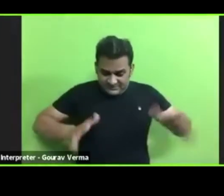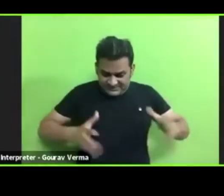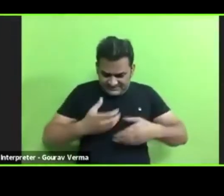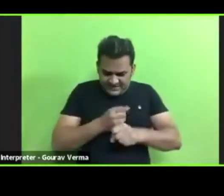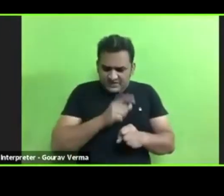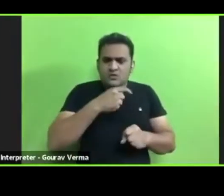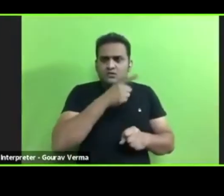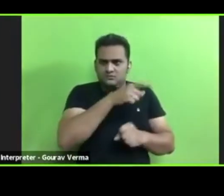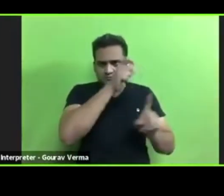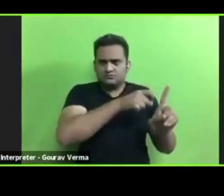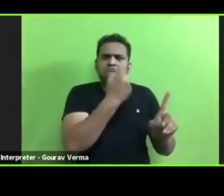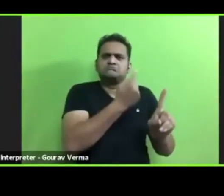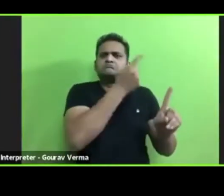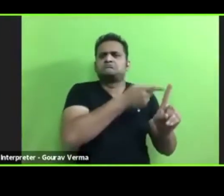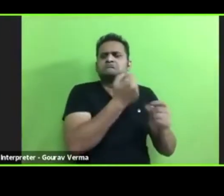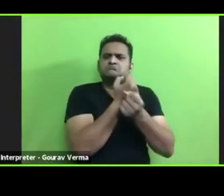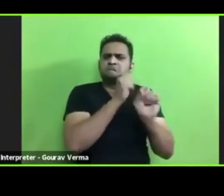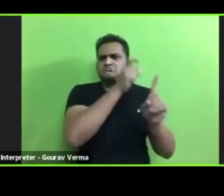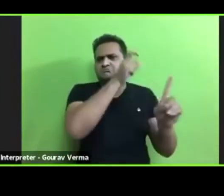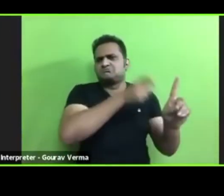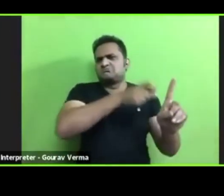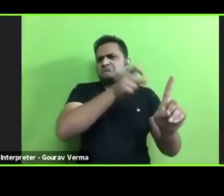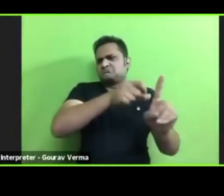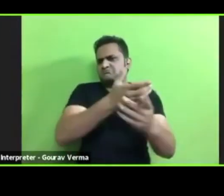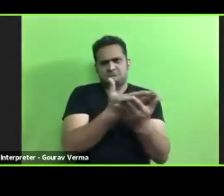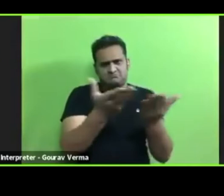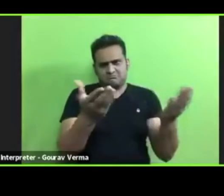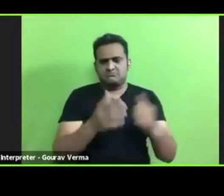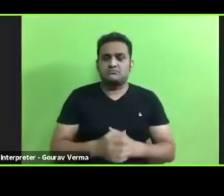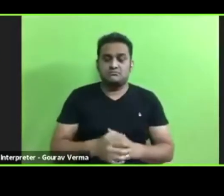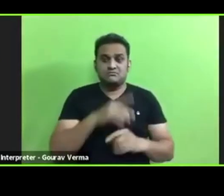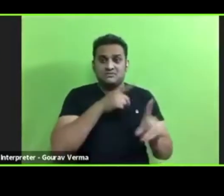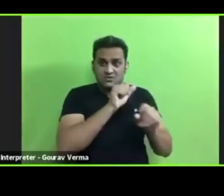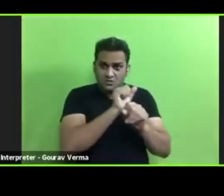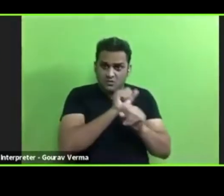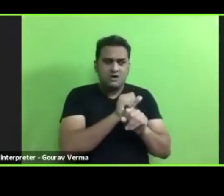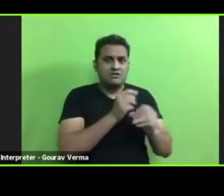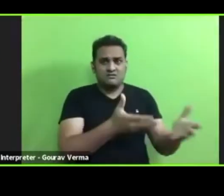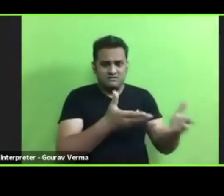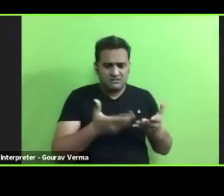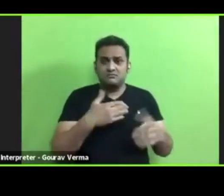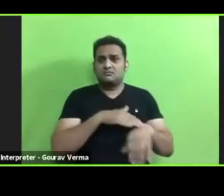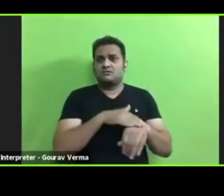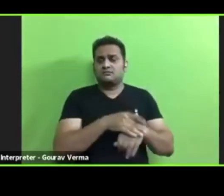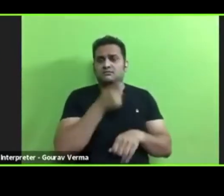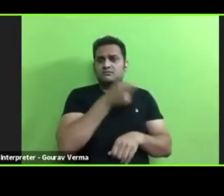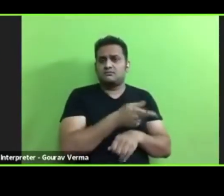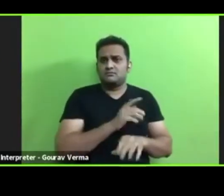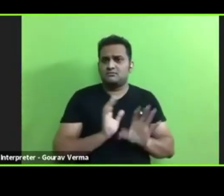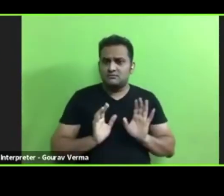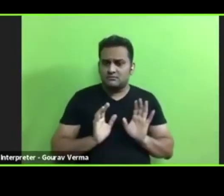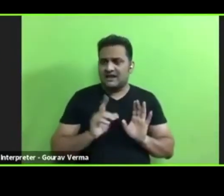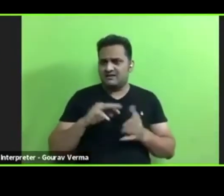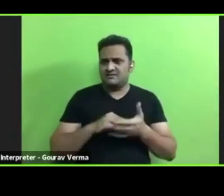as an individual or as an independent being, as a mind. His work is taken as labor. This is not just something that you